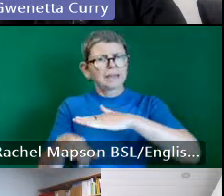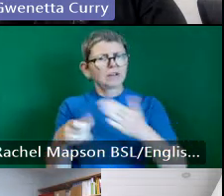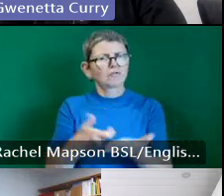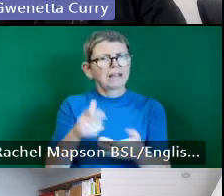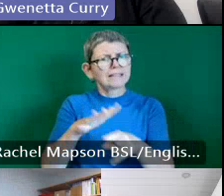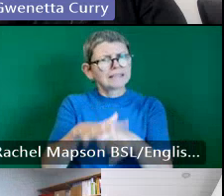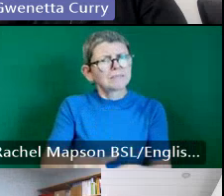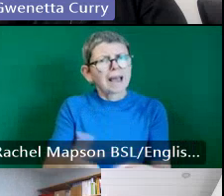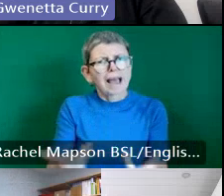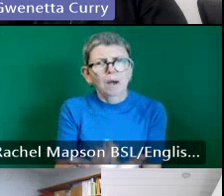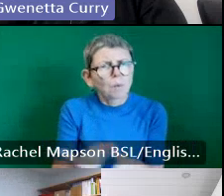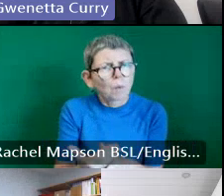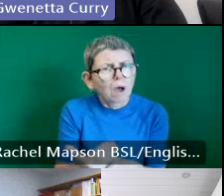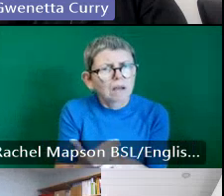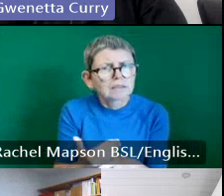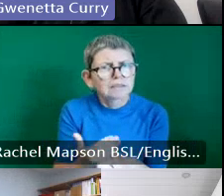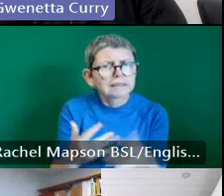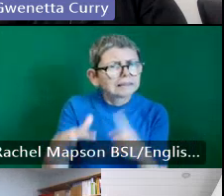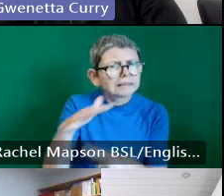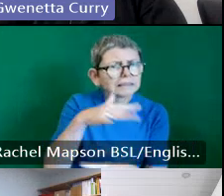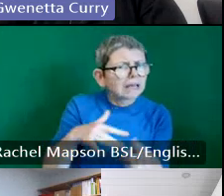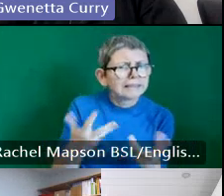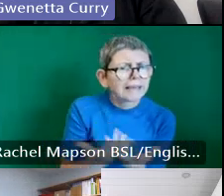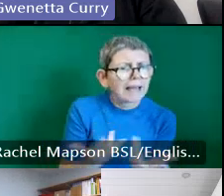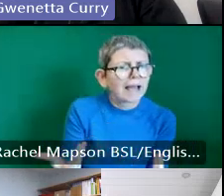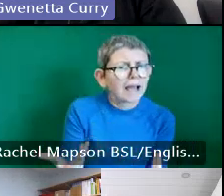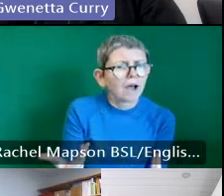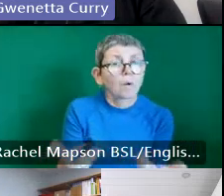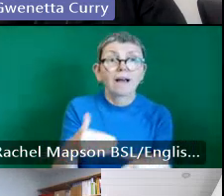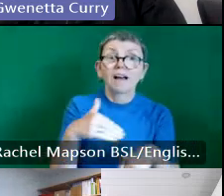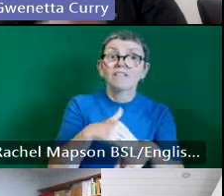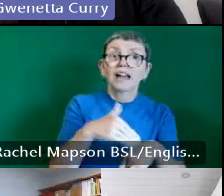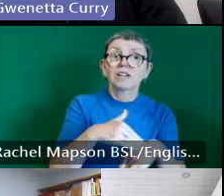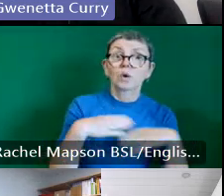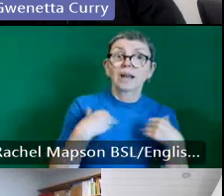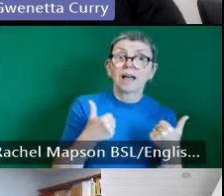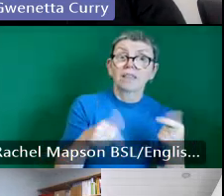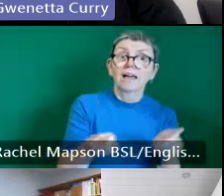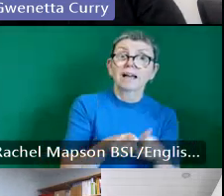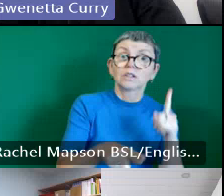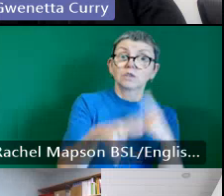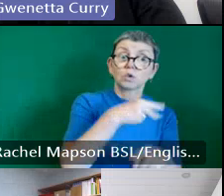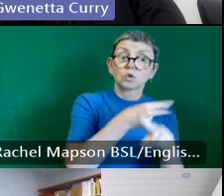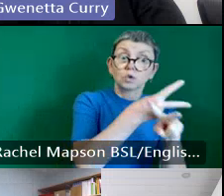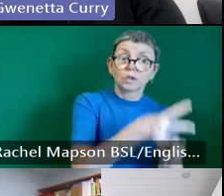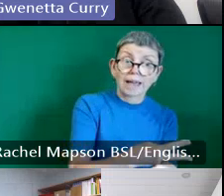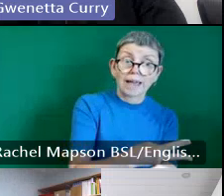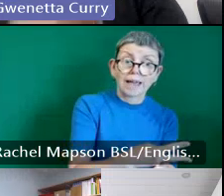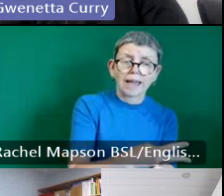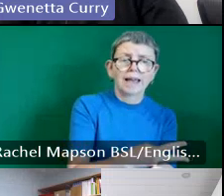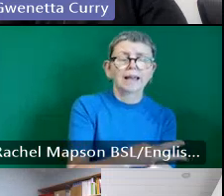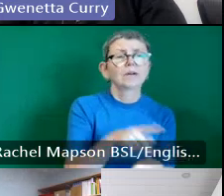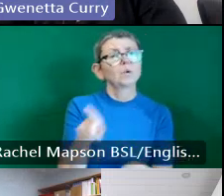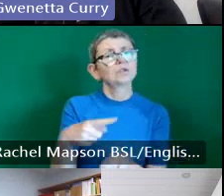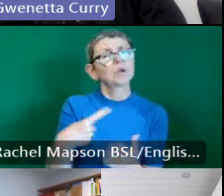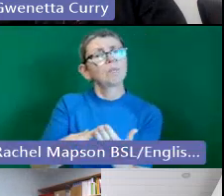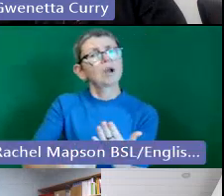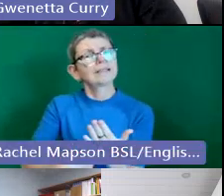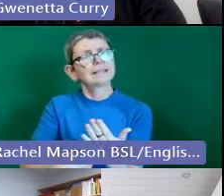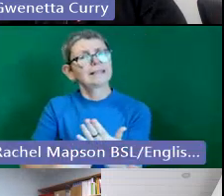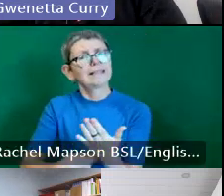and environment, and how it affects healthcare and social care, and also some of the impact of policy